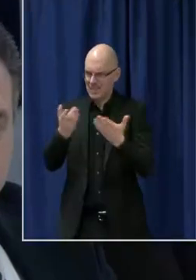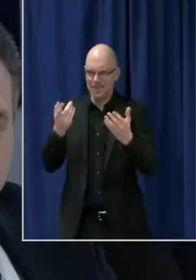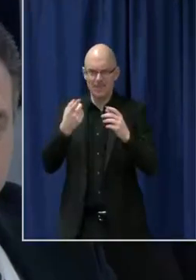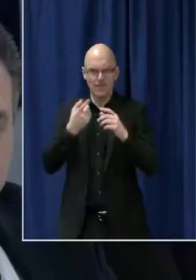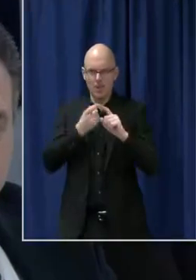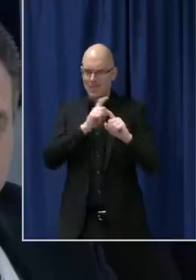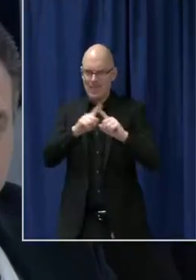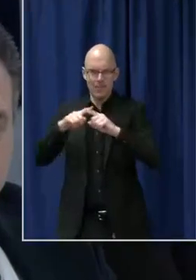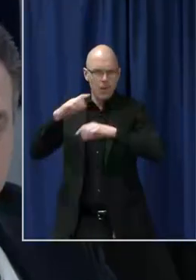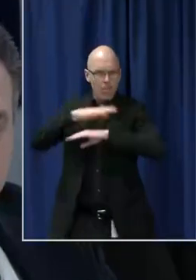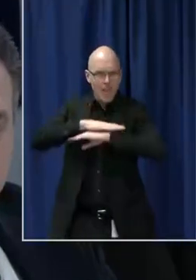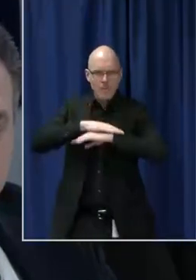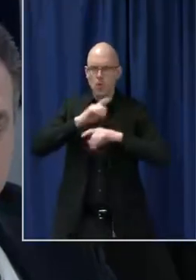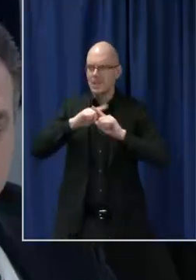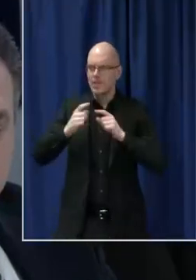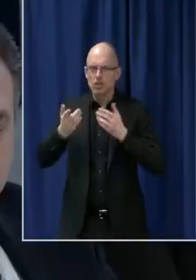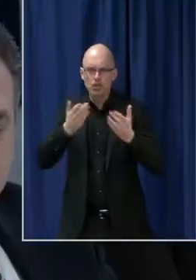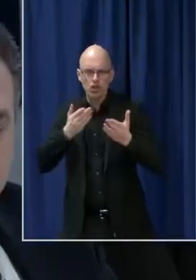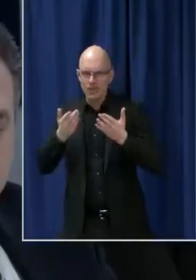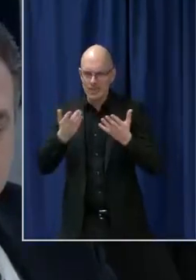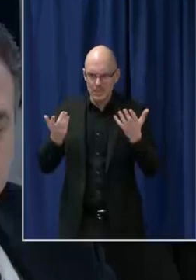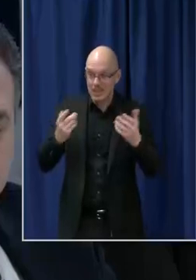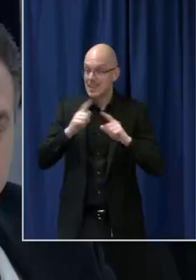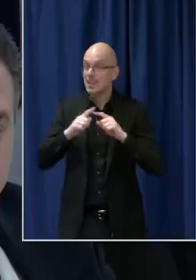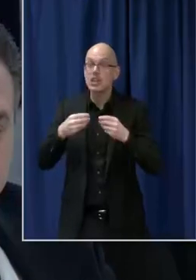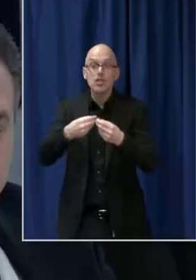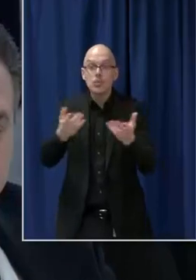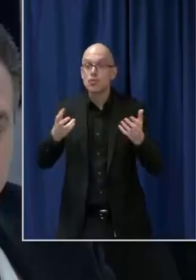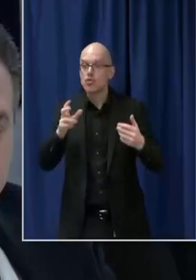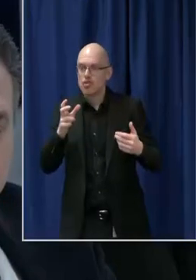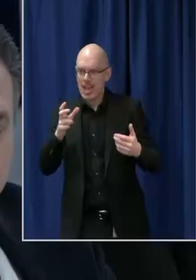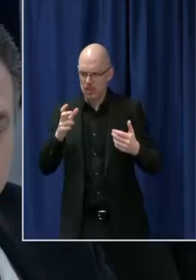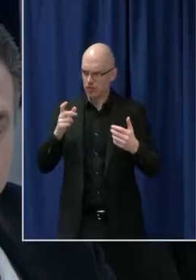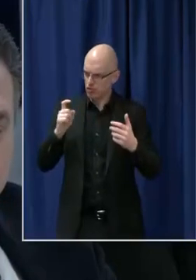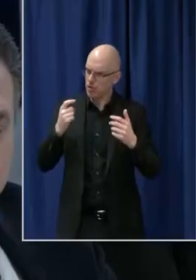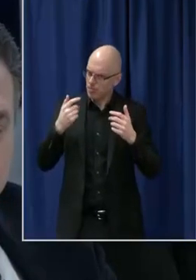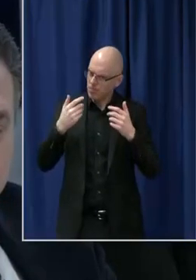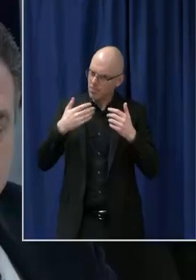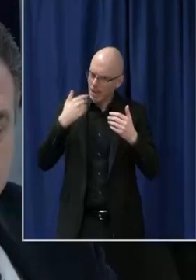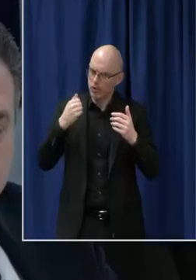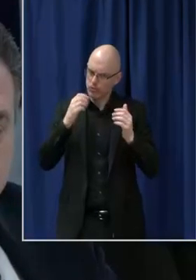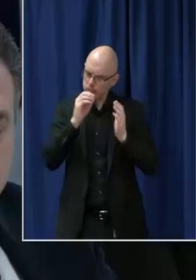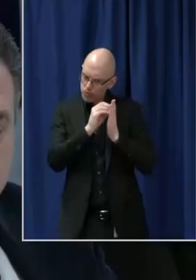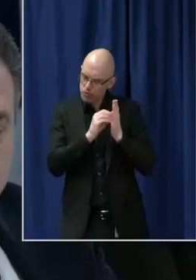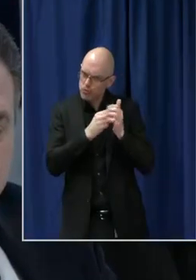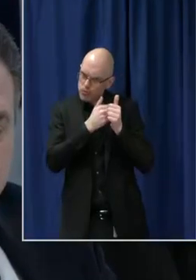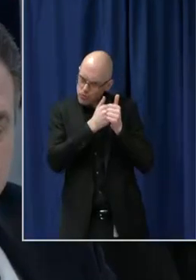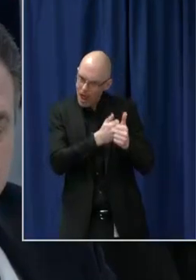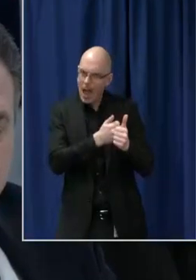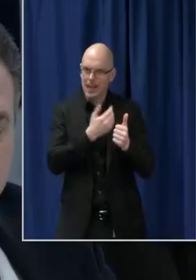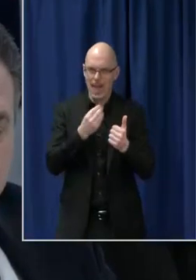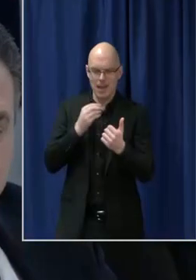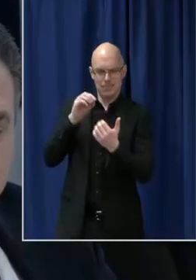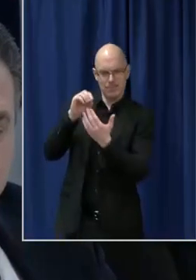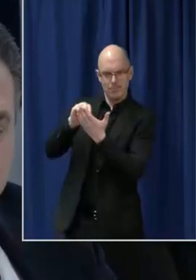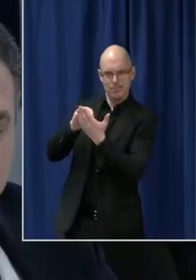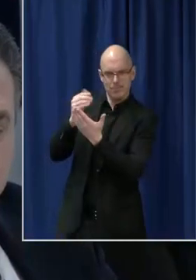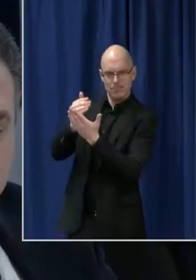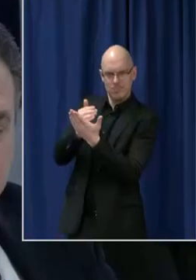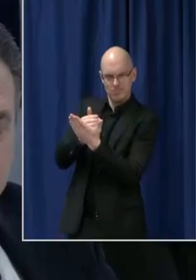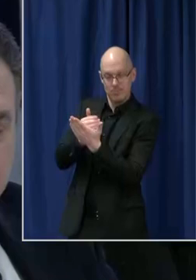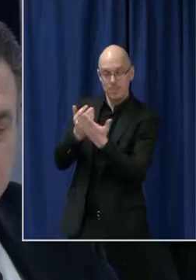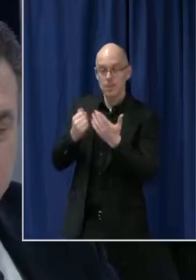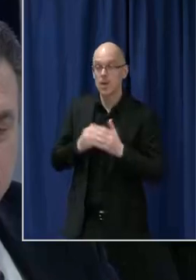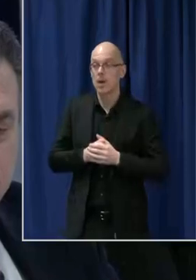platforms, services, and distribution channels. Because possible solutions may provide